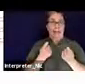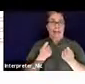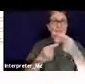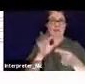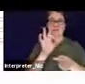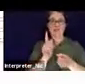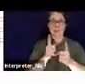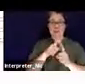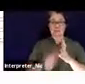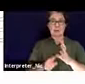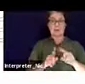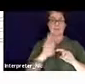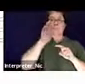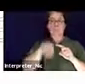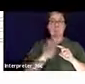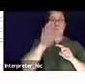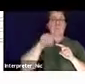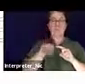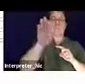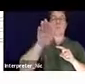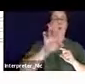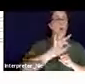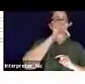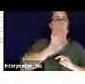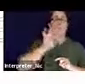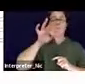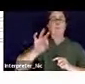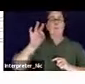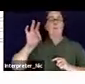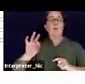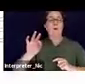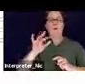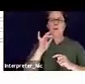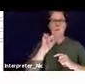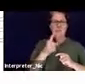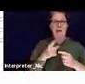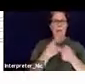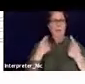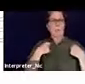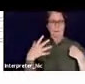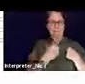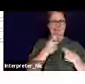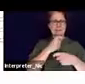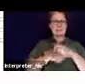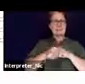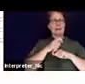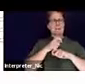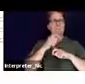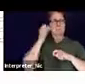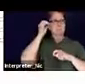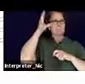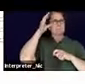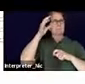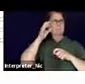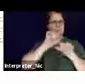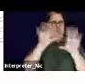newly acquired, we may not have applied to companies before, but we need to become an expert in what we need, and to be able to articulate that to an